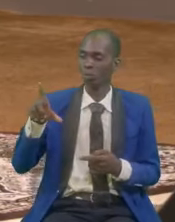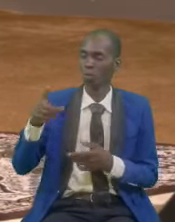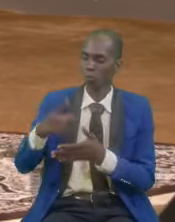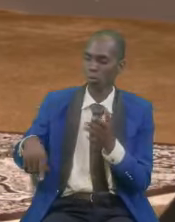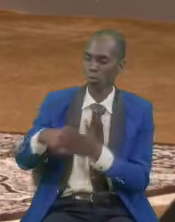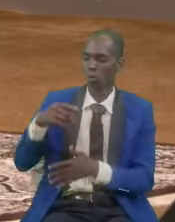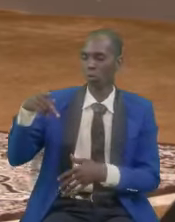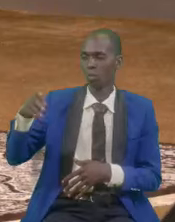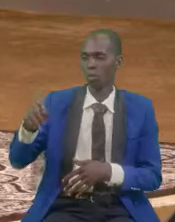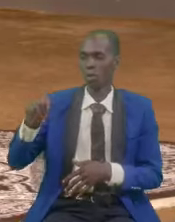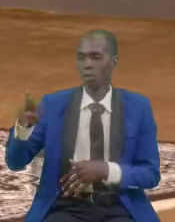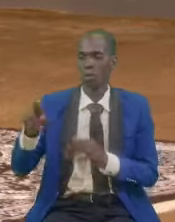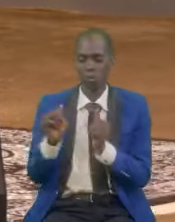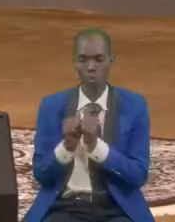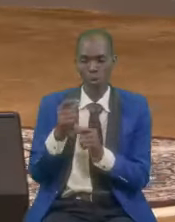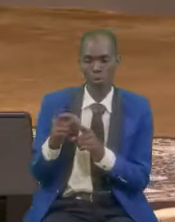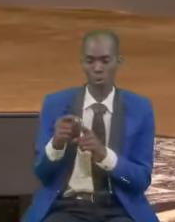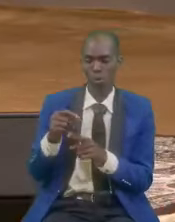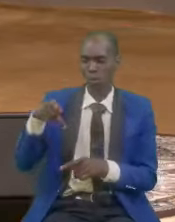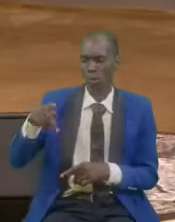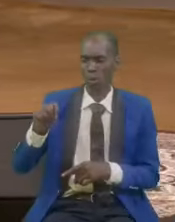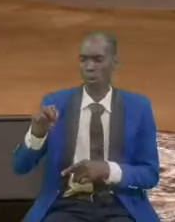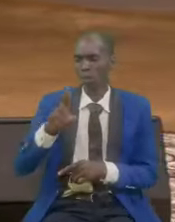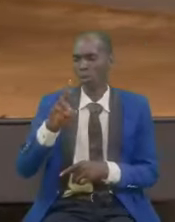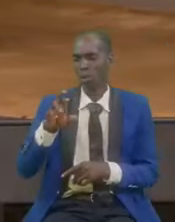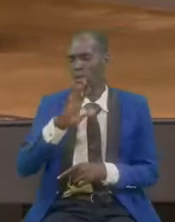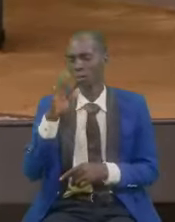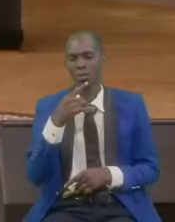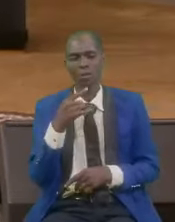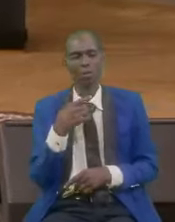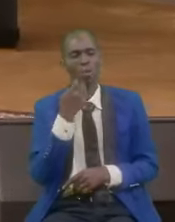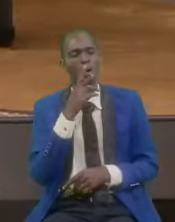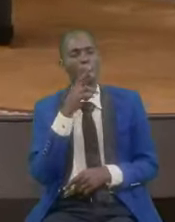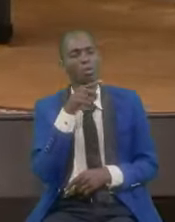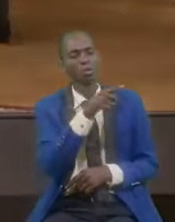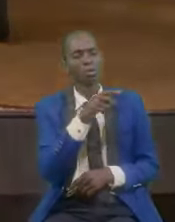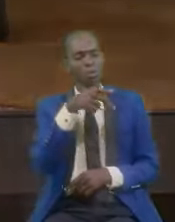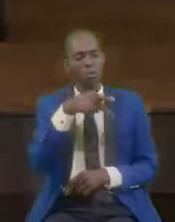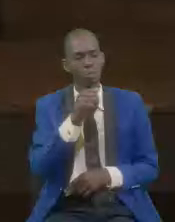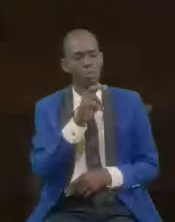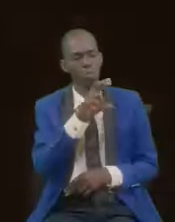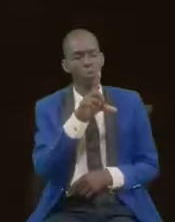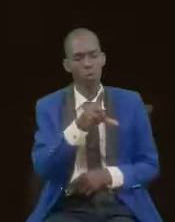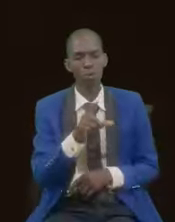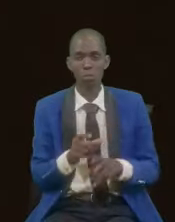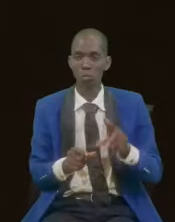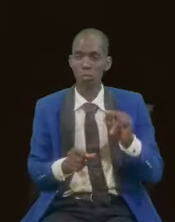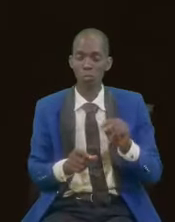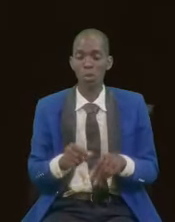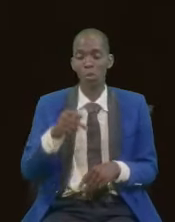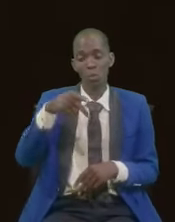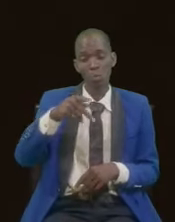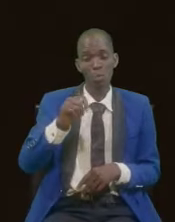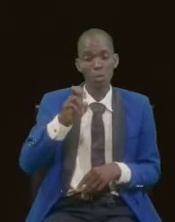the word, Peter did not come around to say, who are you, Paul? Peter recognized him. That